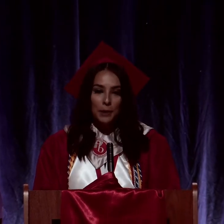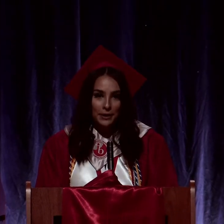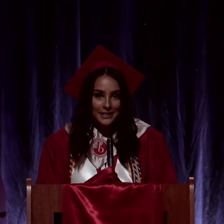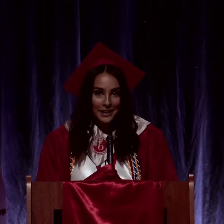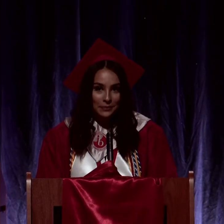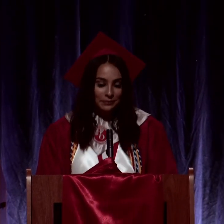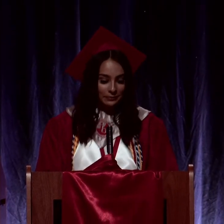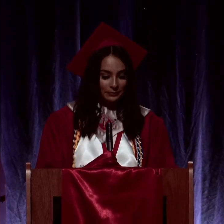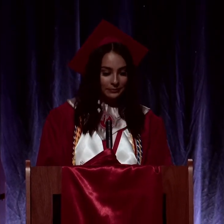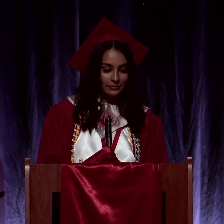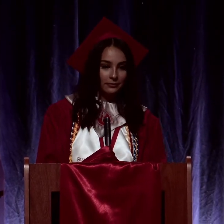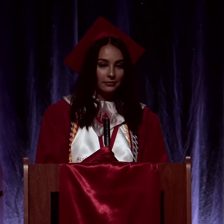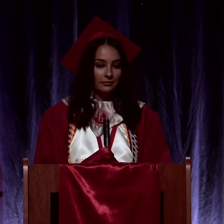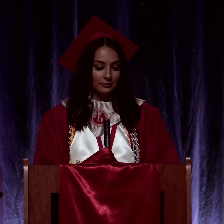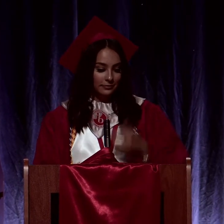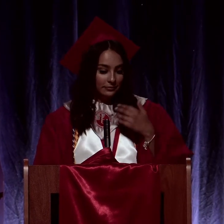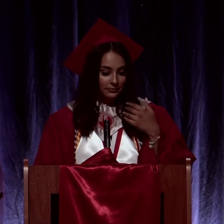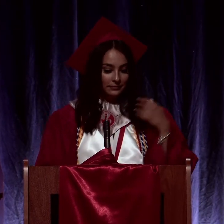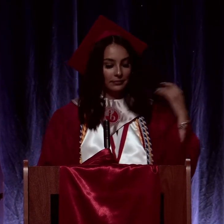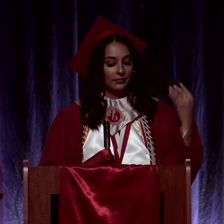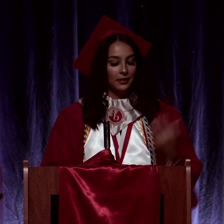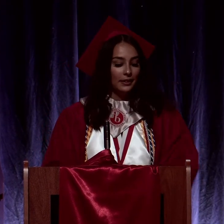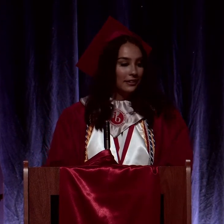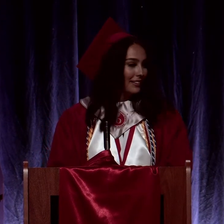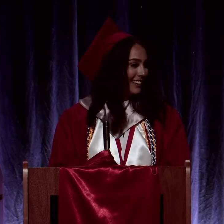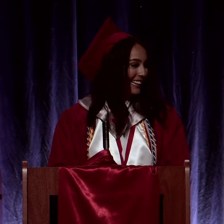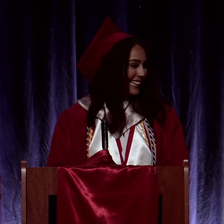You may be seated.